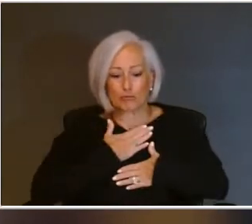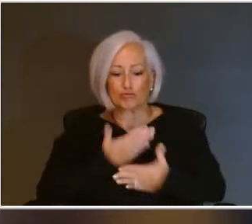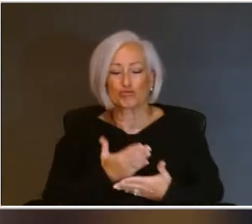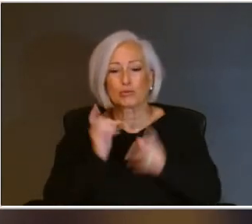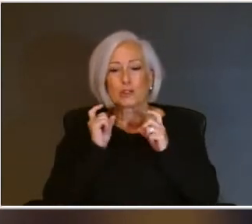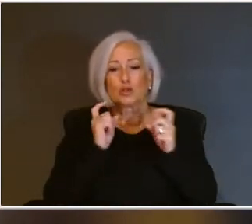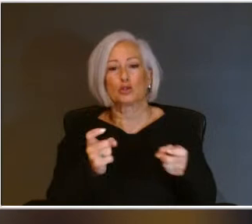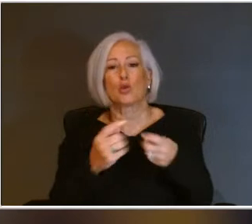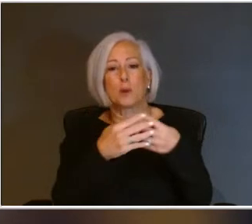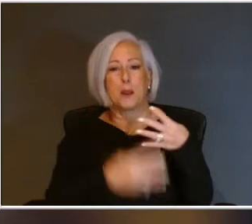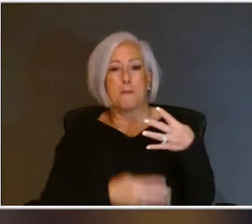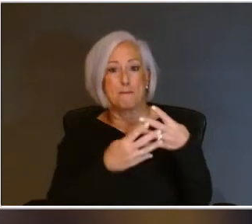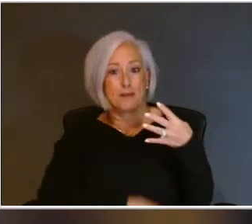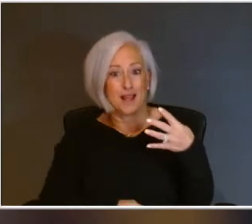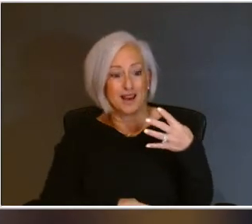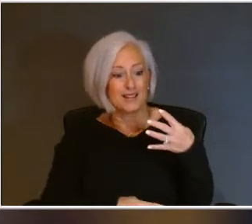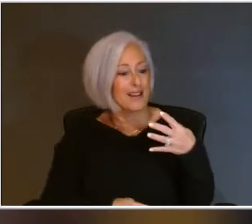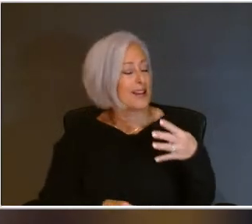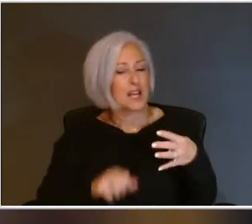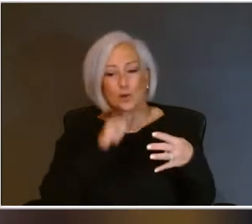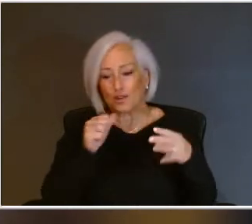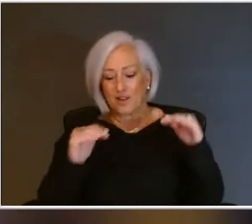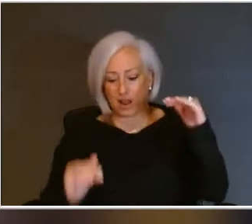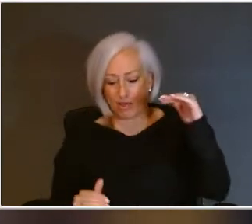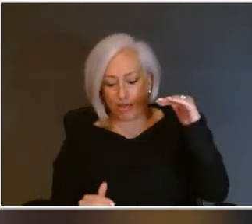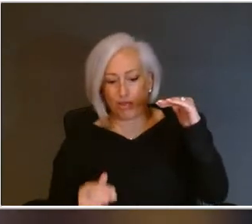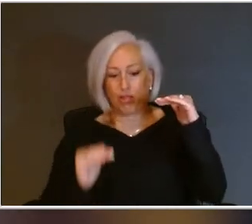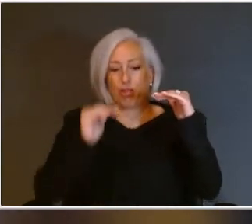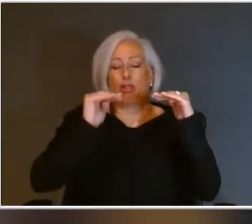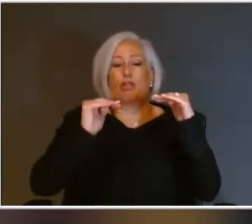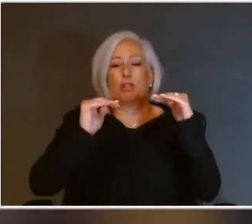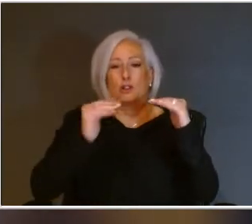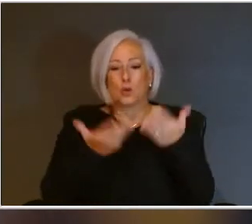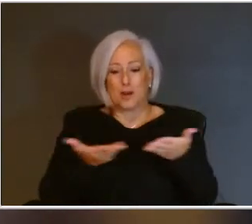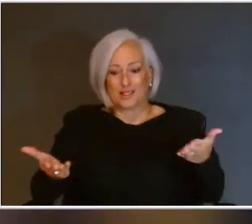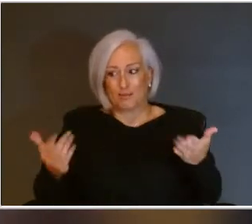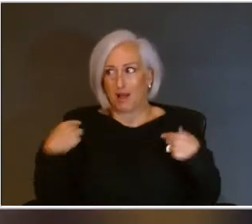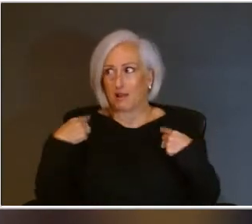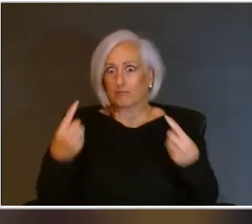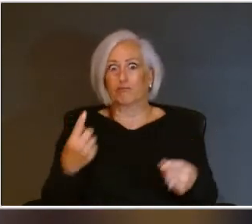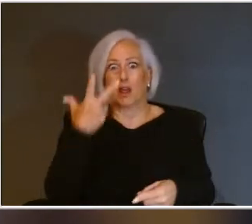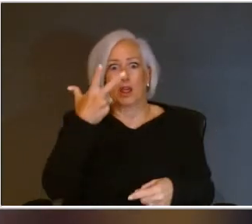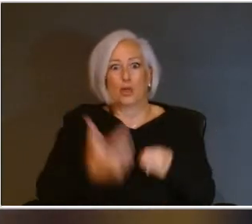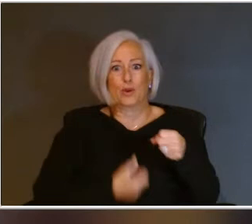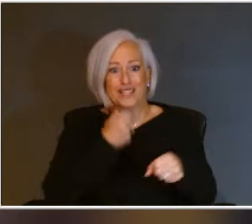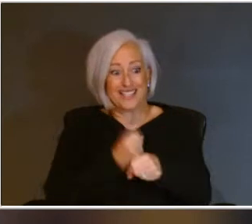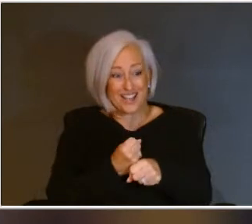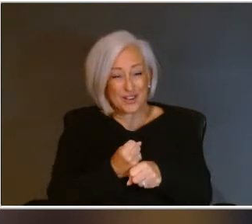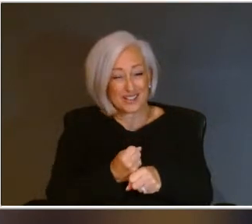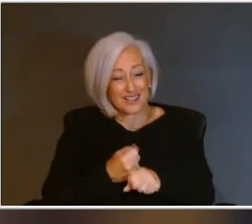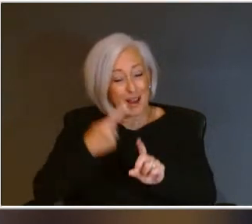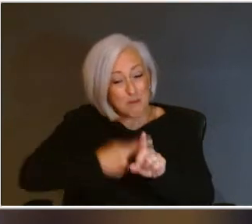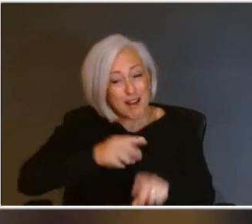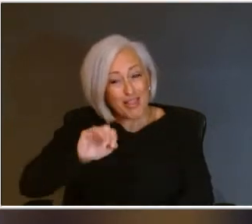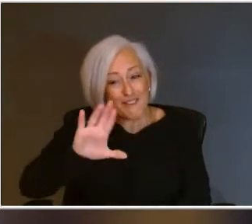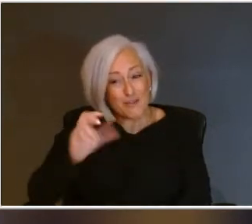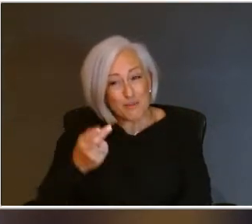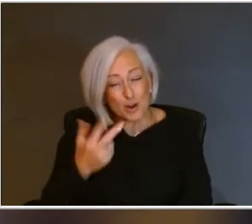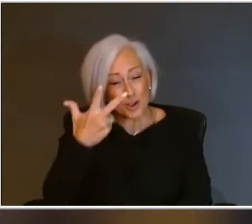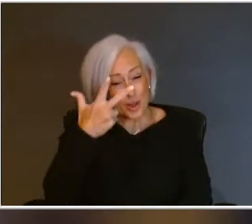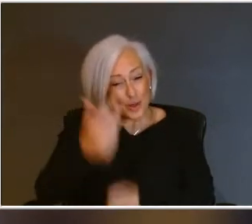to get back to a healthy and stable supply in 3 years now. So March marks 3 years since we've been in this blood